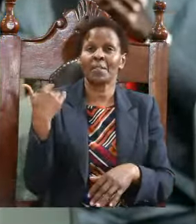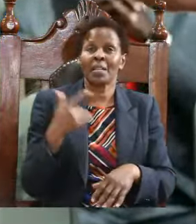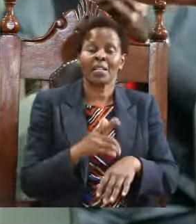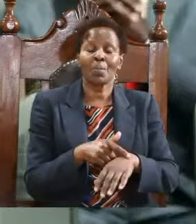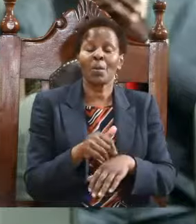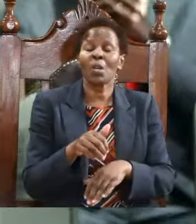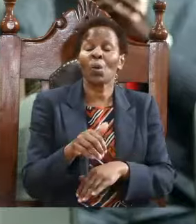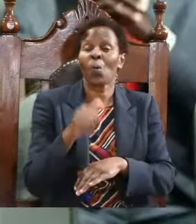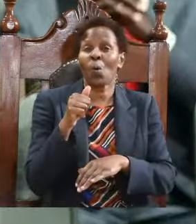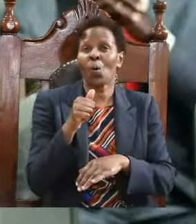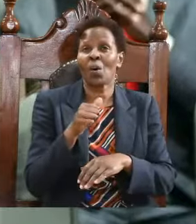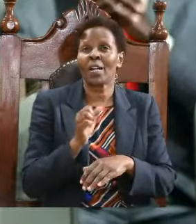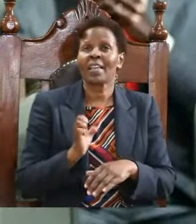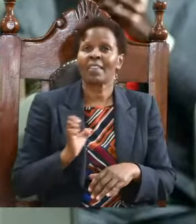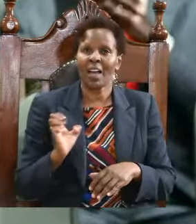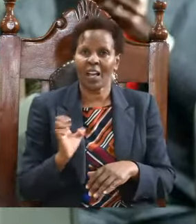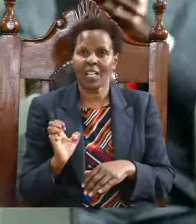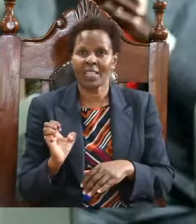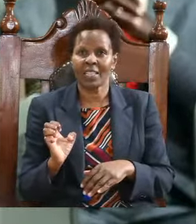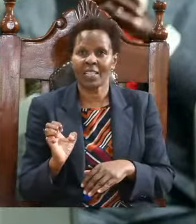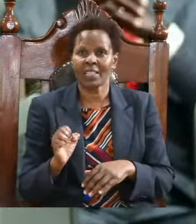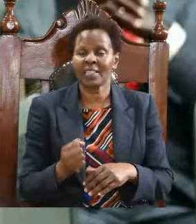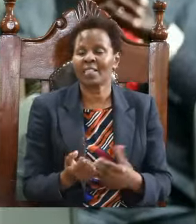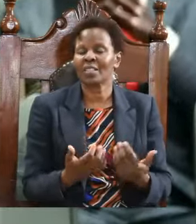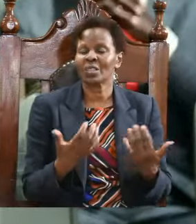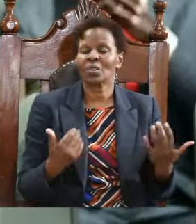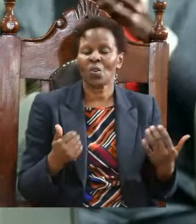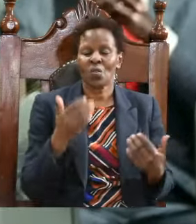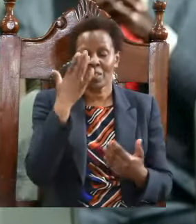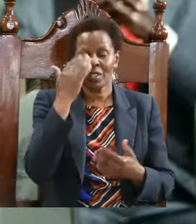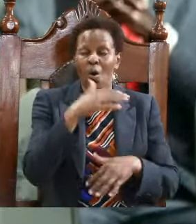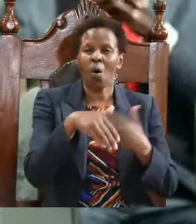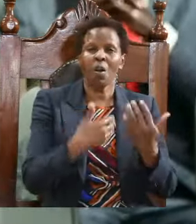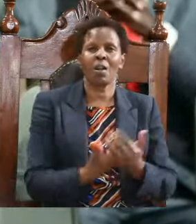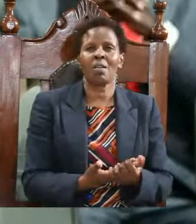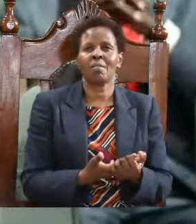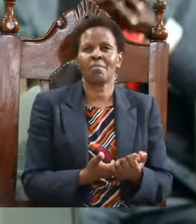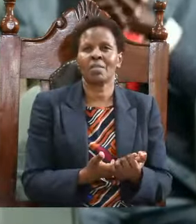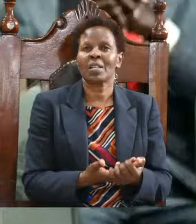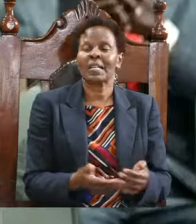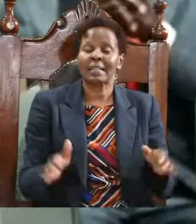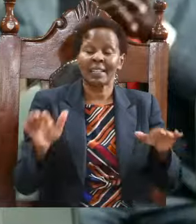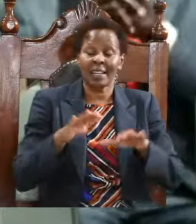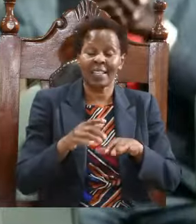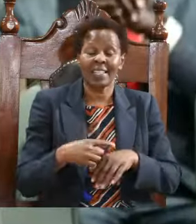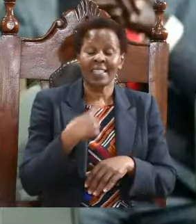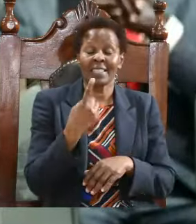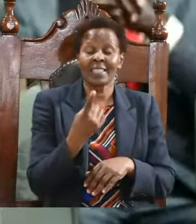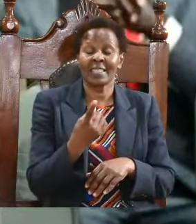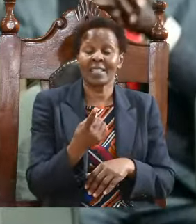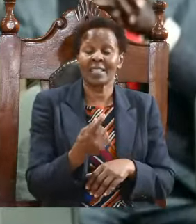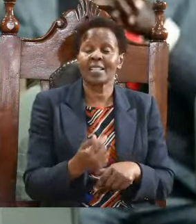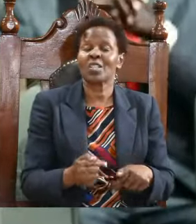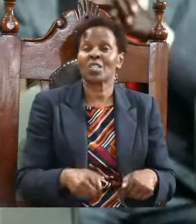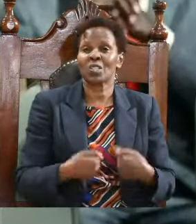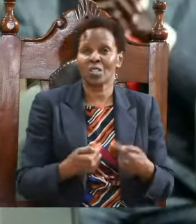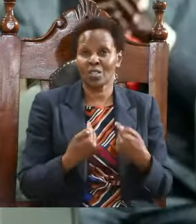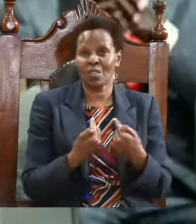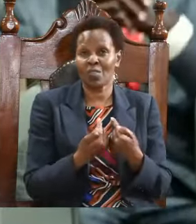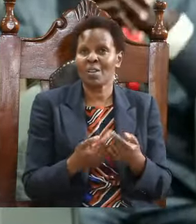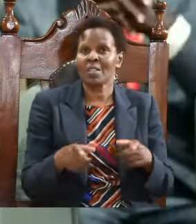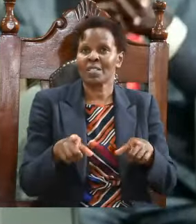elders, even when he called the Israelites, all of them, they said, even ourselves, we